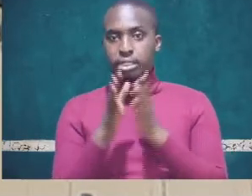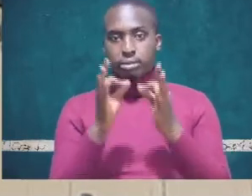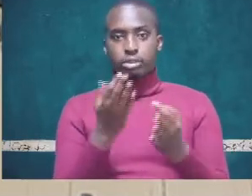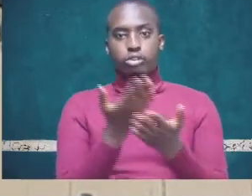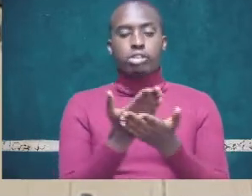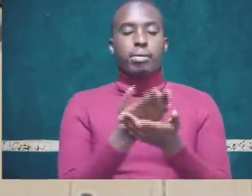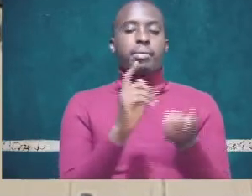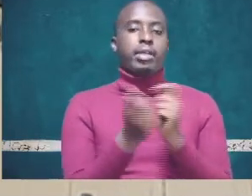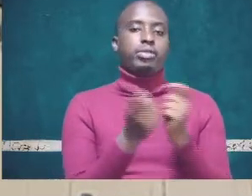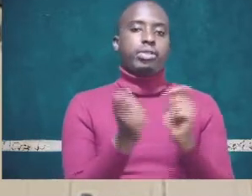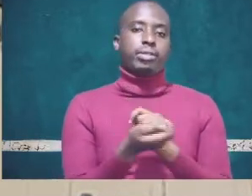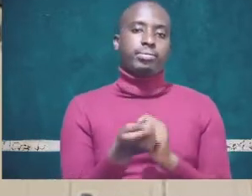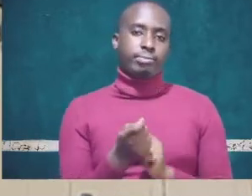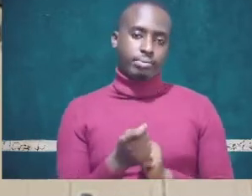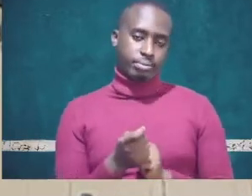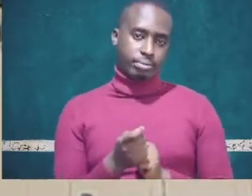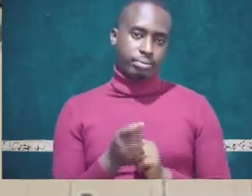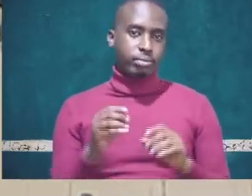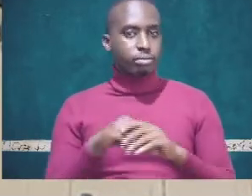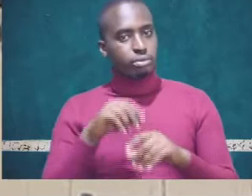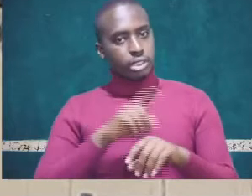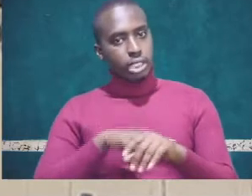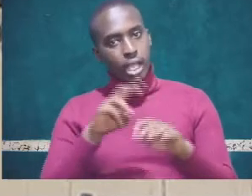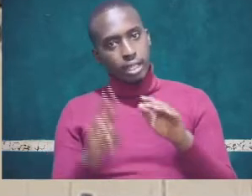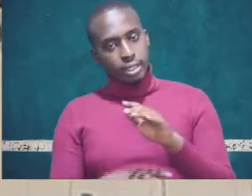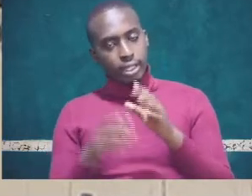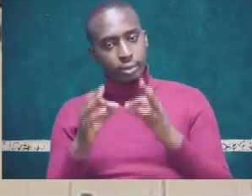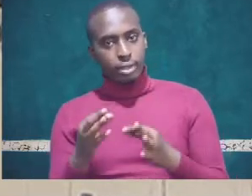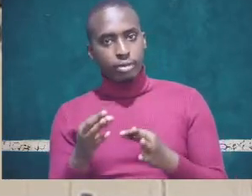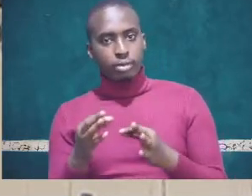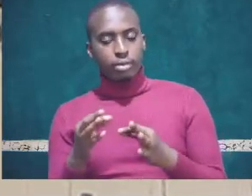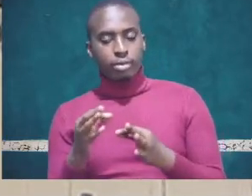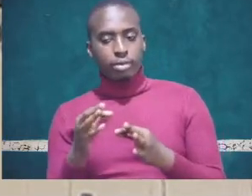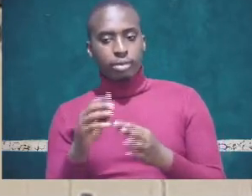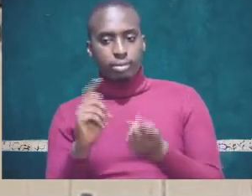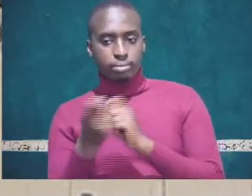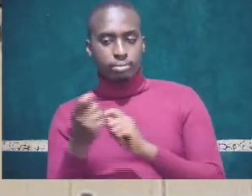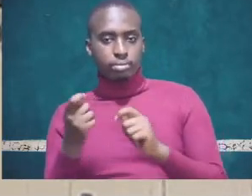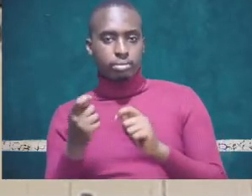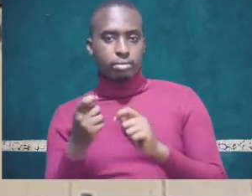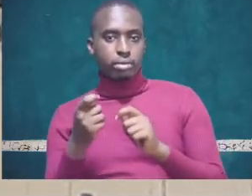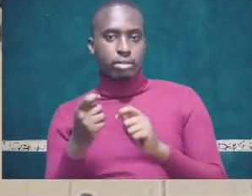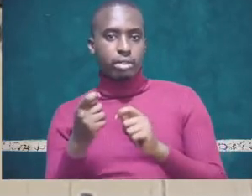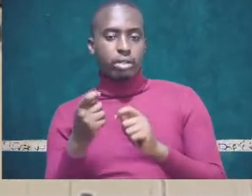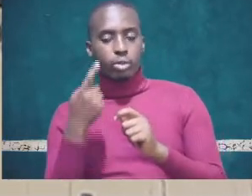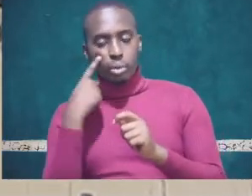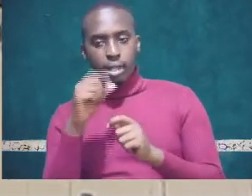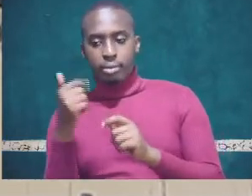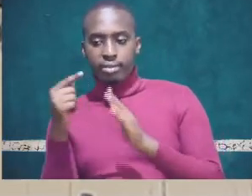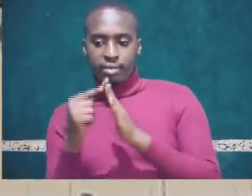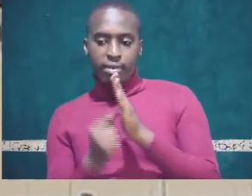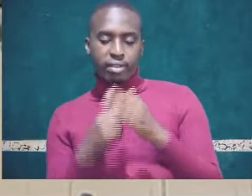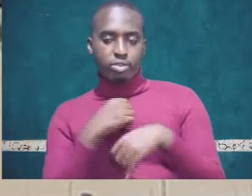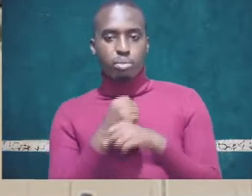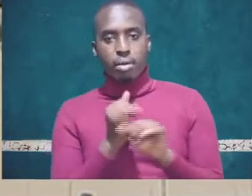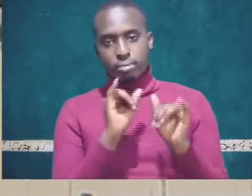demanded is changing. Under a change in quantity demanded, other factors, we assume them constant. We assume them constant.